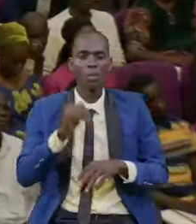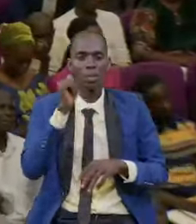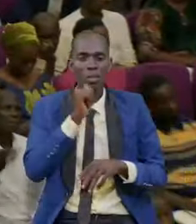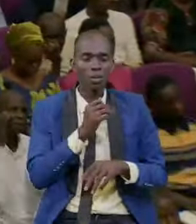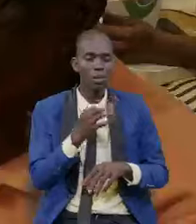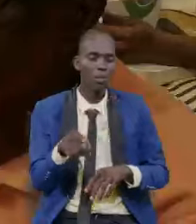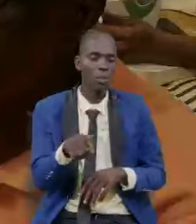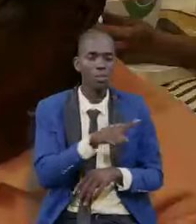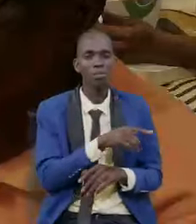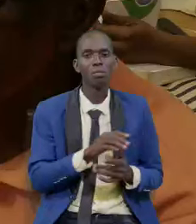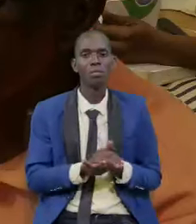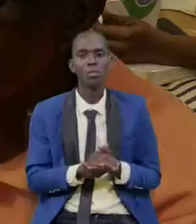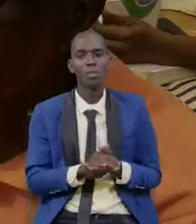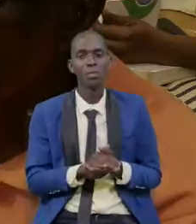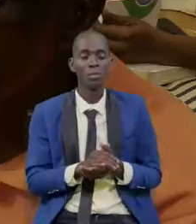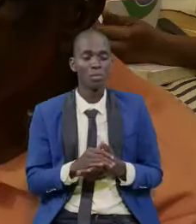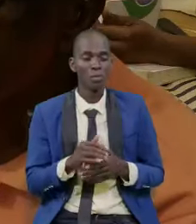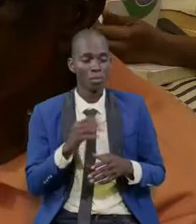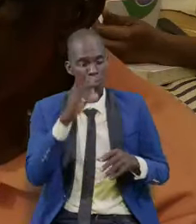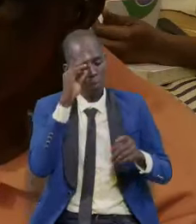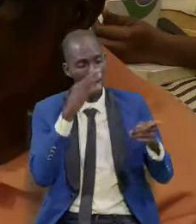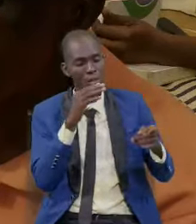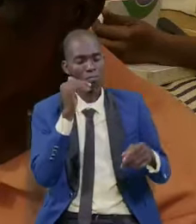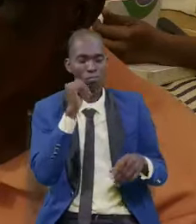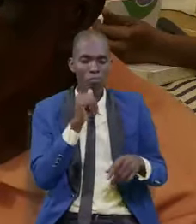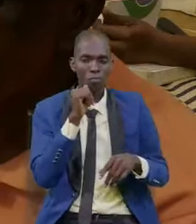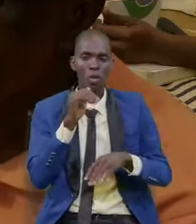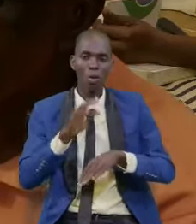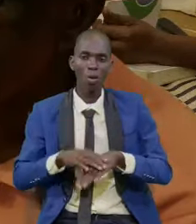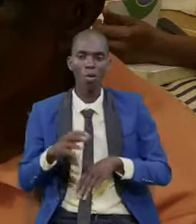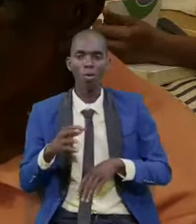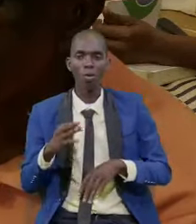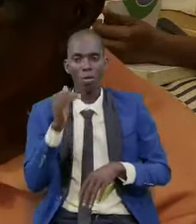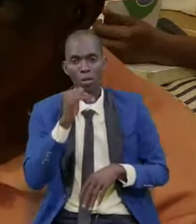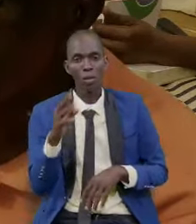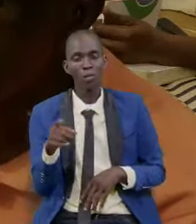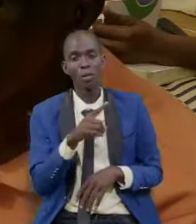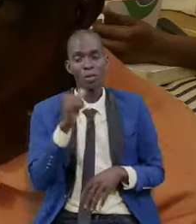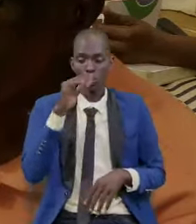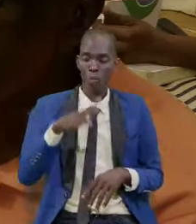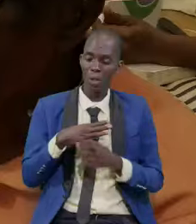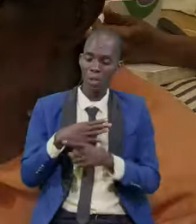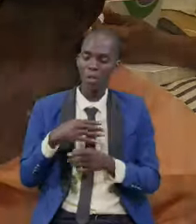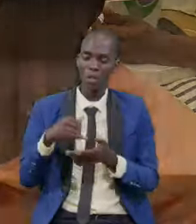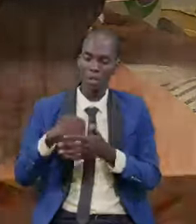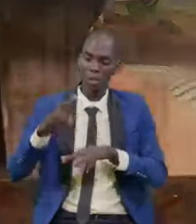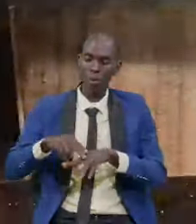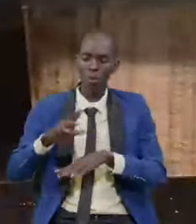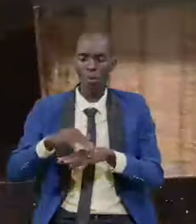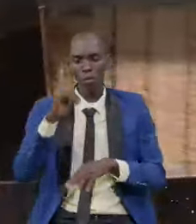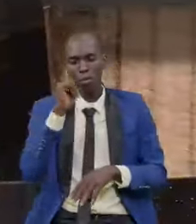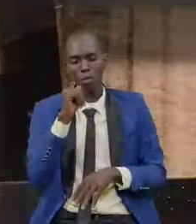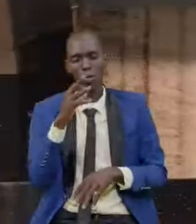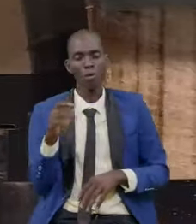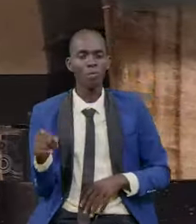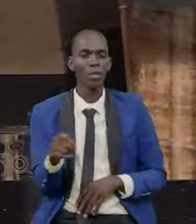them. There were men there, sat on each of them. The women there, sat on each